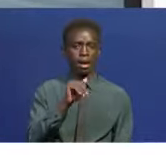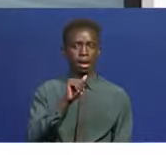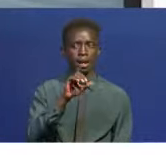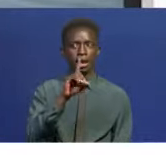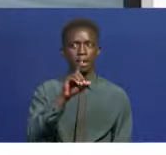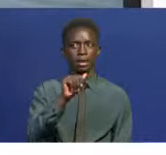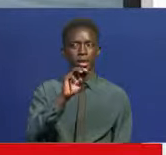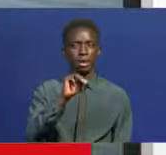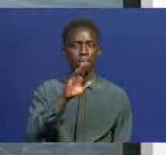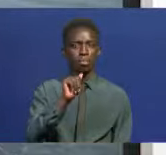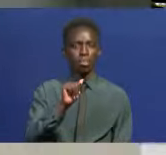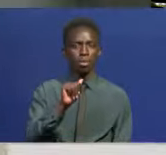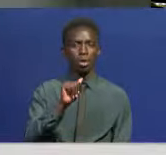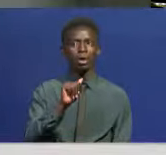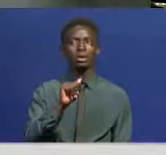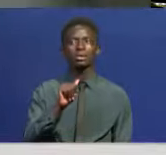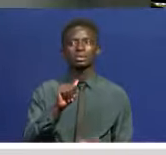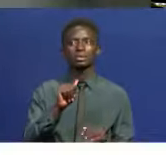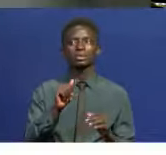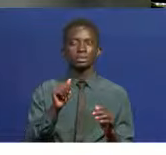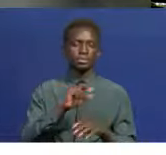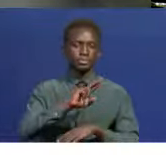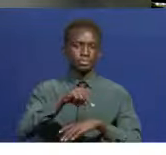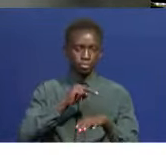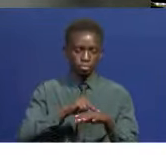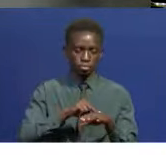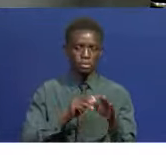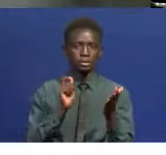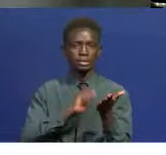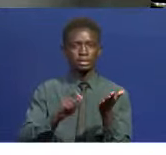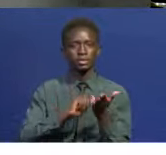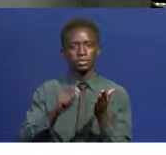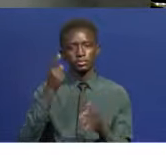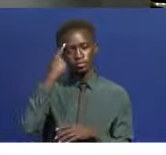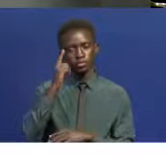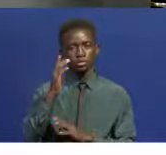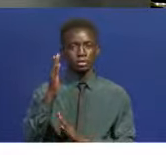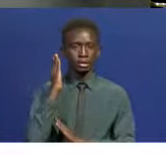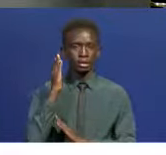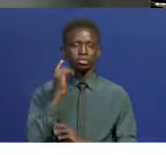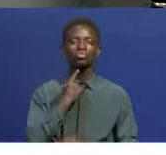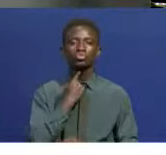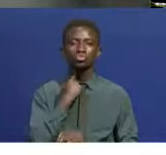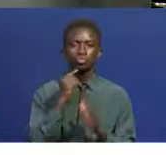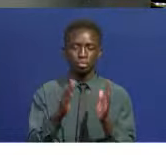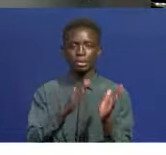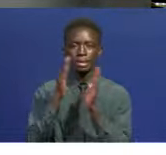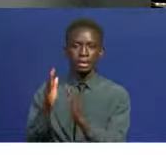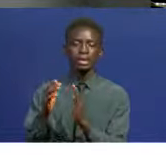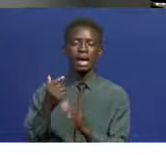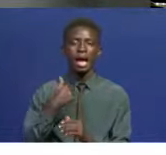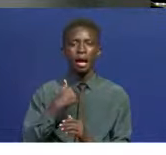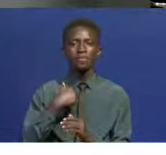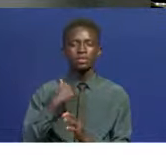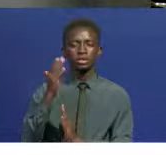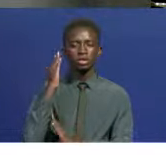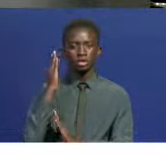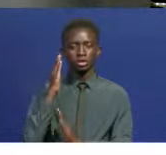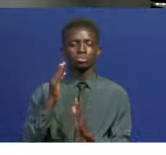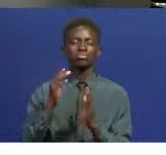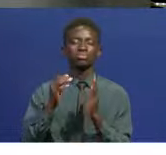National General Secretary for the Kenya National Private Security Workers Union. Just next to him, we have security expert, analyst, and also trainer,